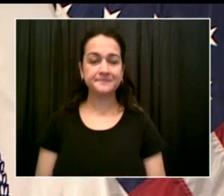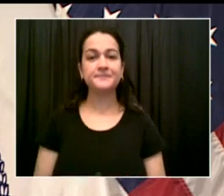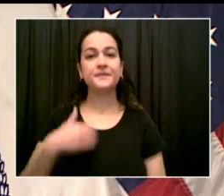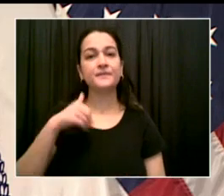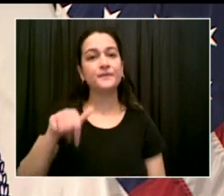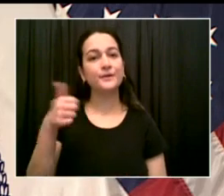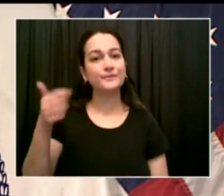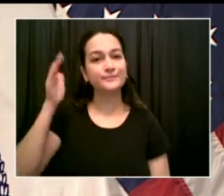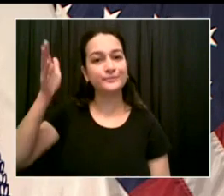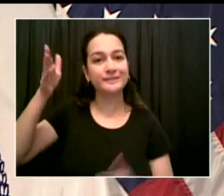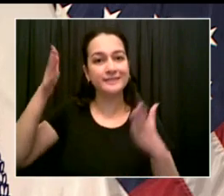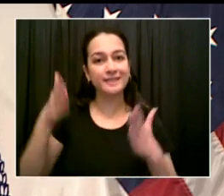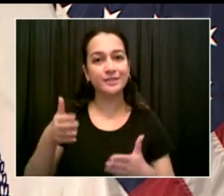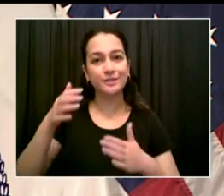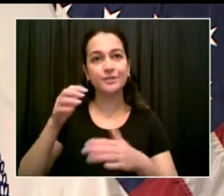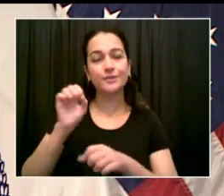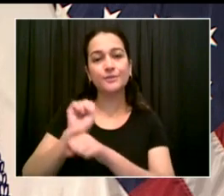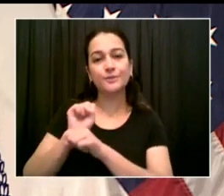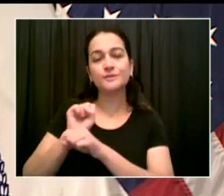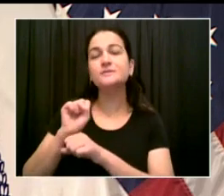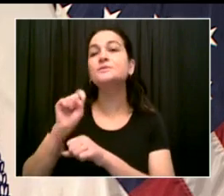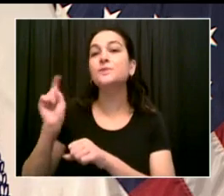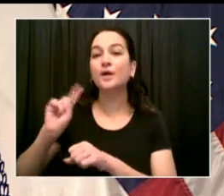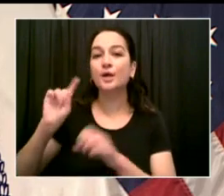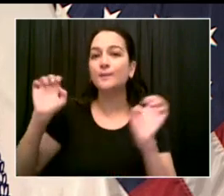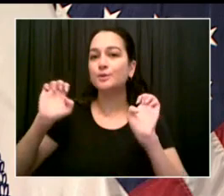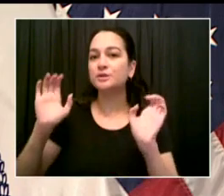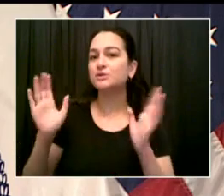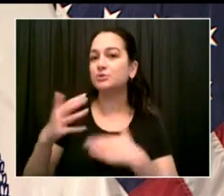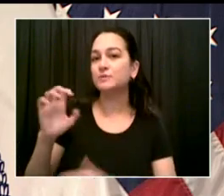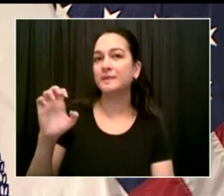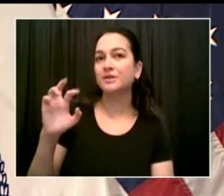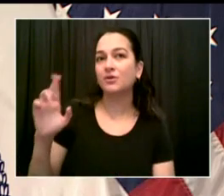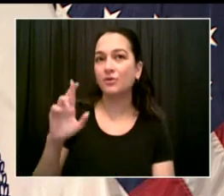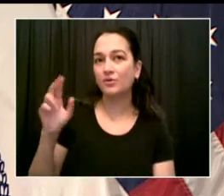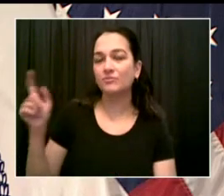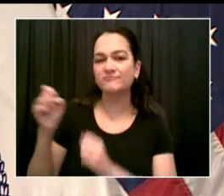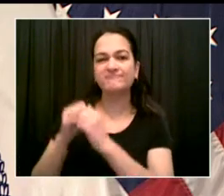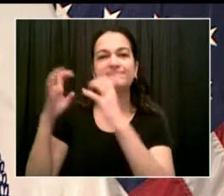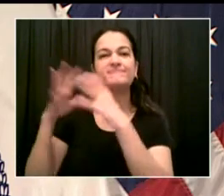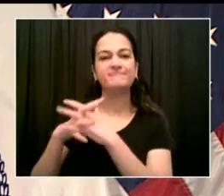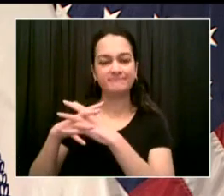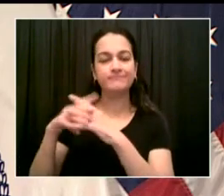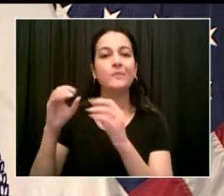Advancing Health Equity. My pleasure to introduce Dr. Uche Blackstock.